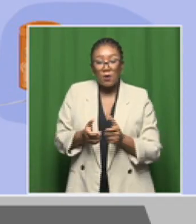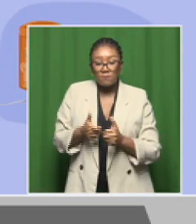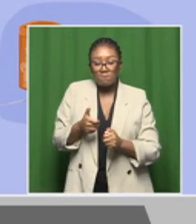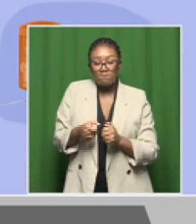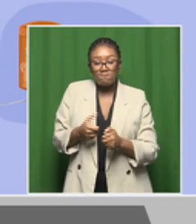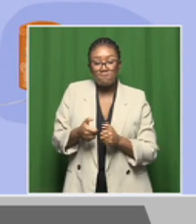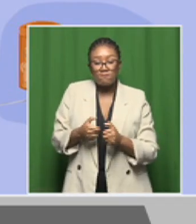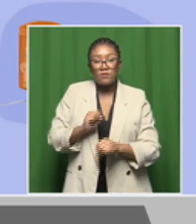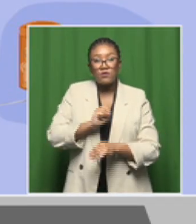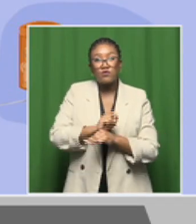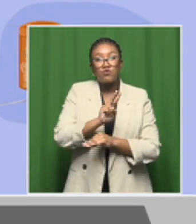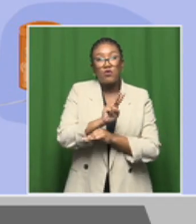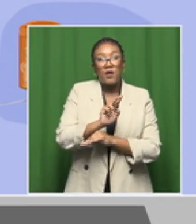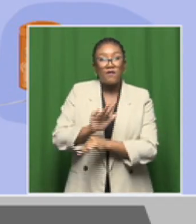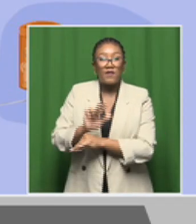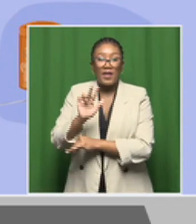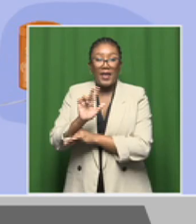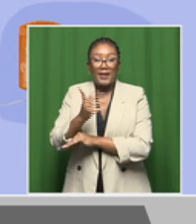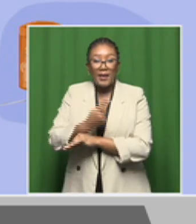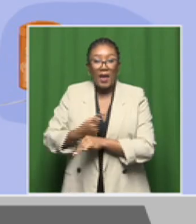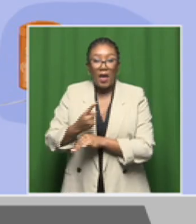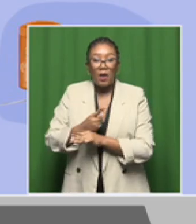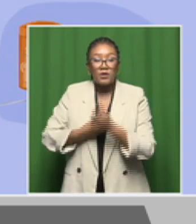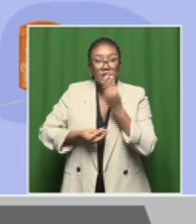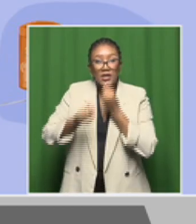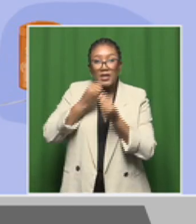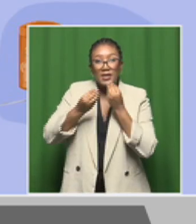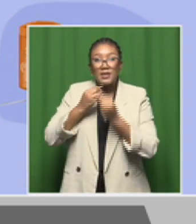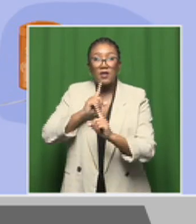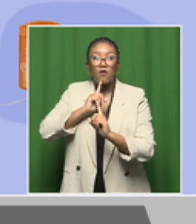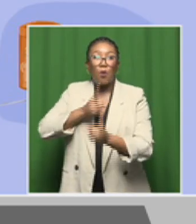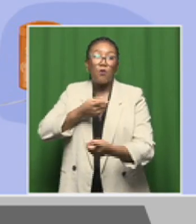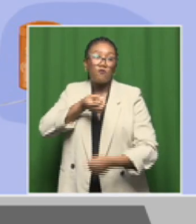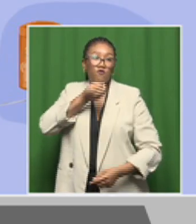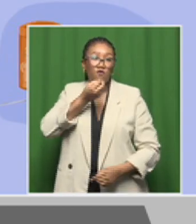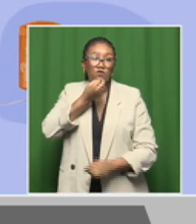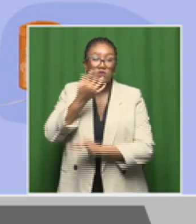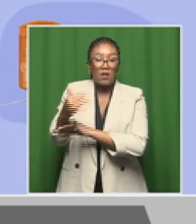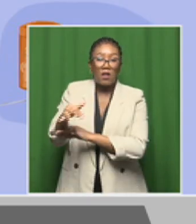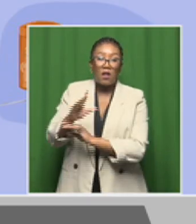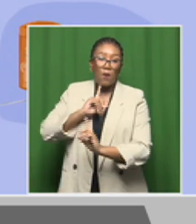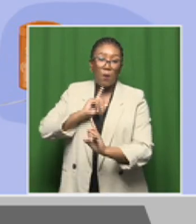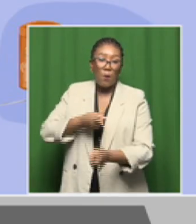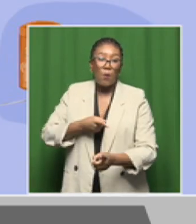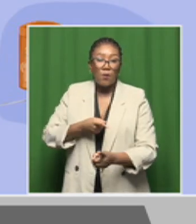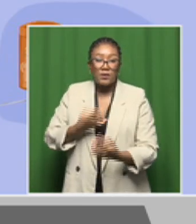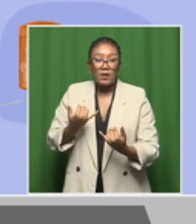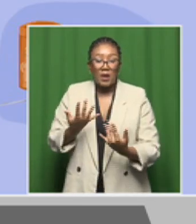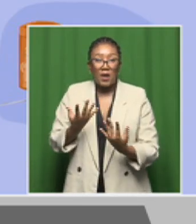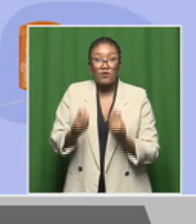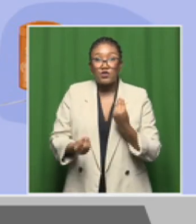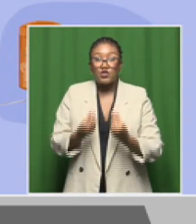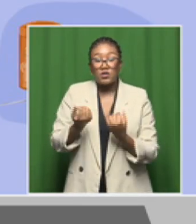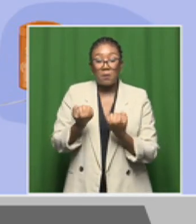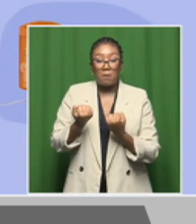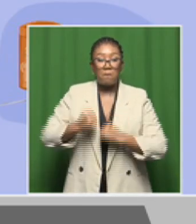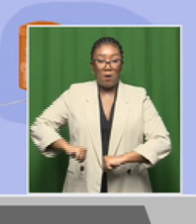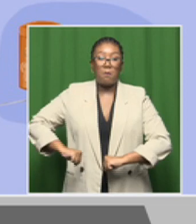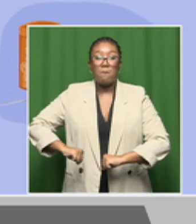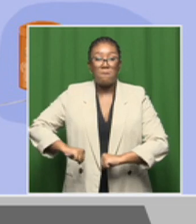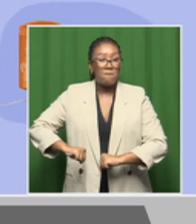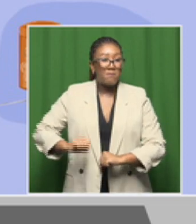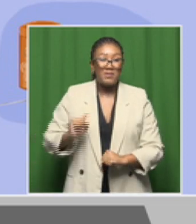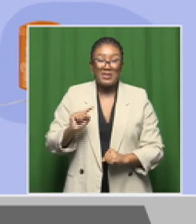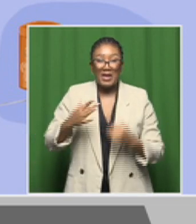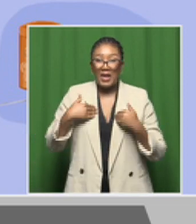a day, eating takeout, and these children become morbidly obese at a very early age.